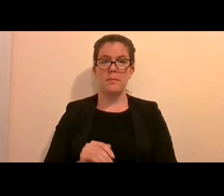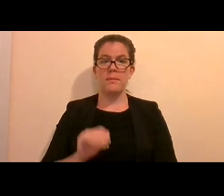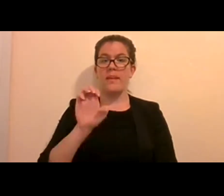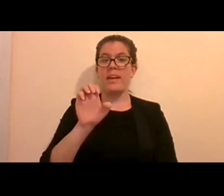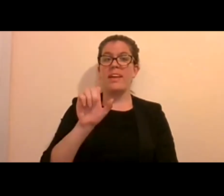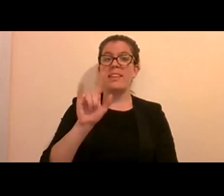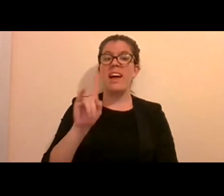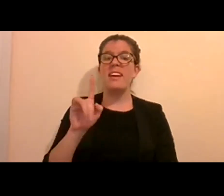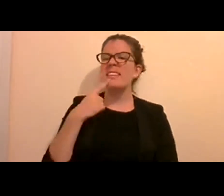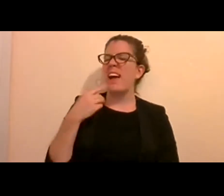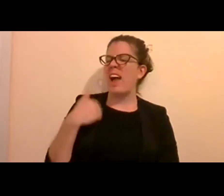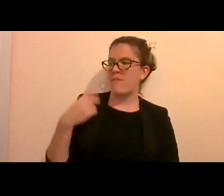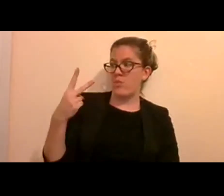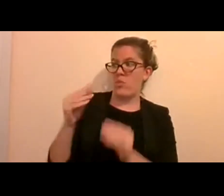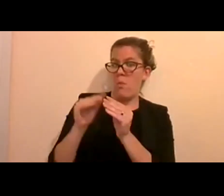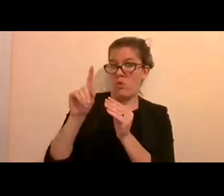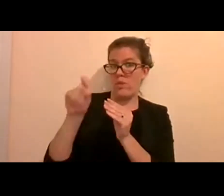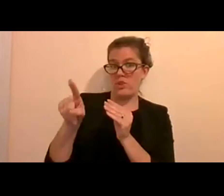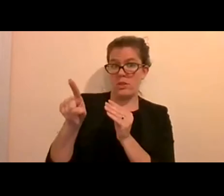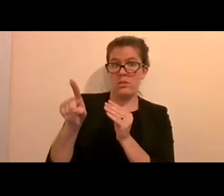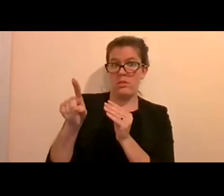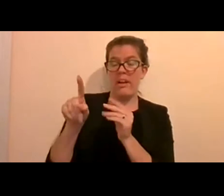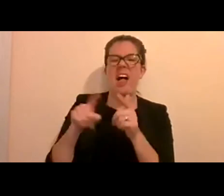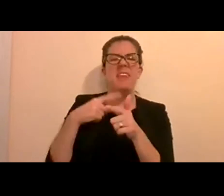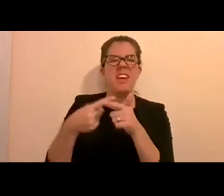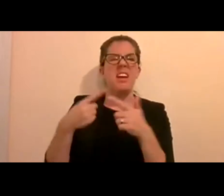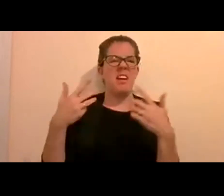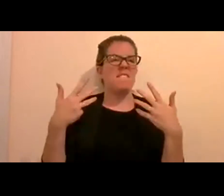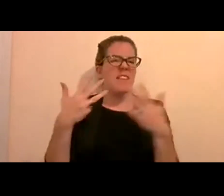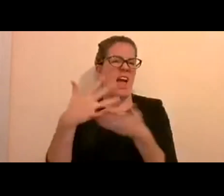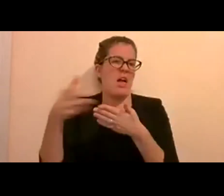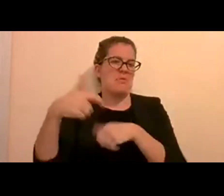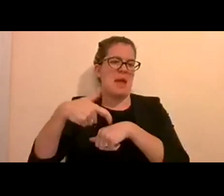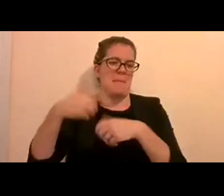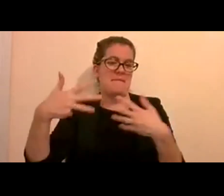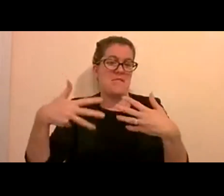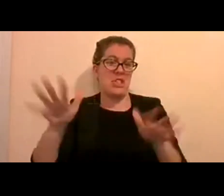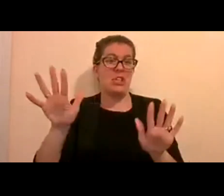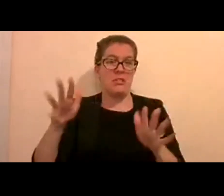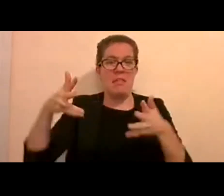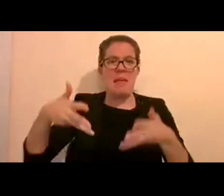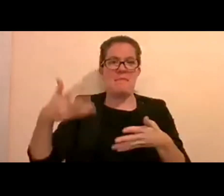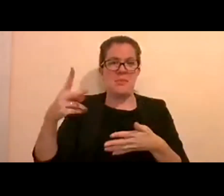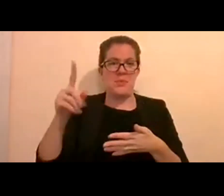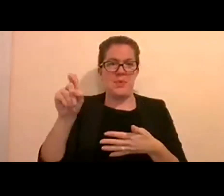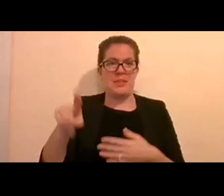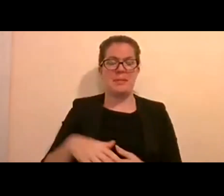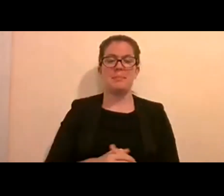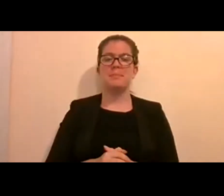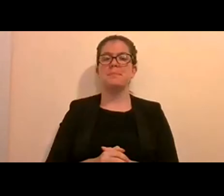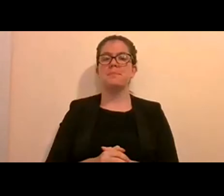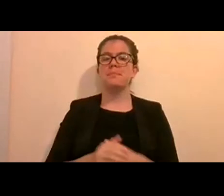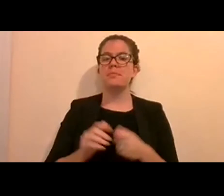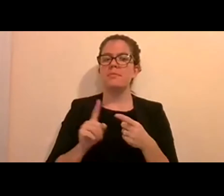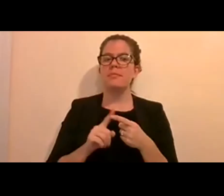There are two questions in the chat, and I think we'll cover those, and then we'll be out of time. So I'll start with the first one. How do